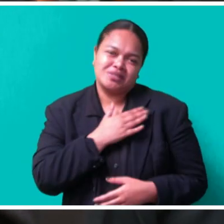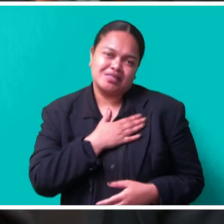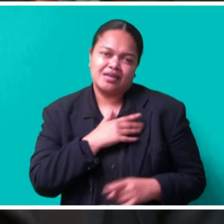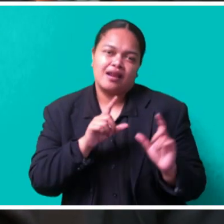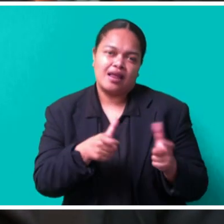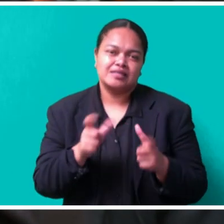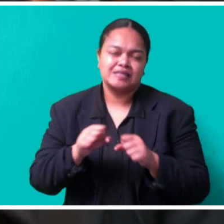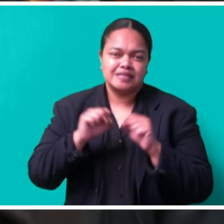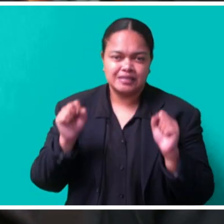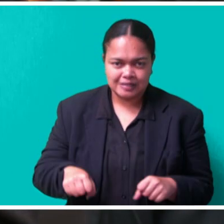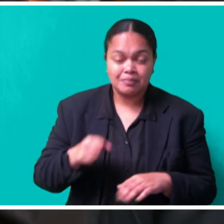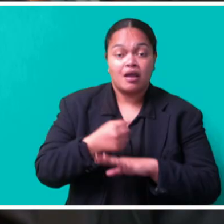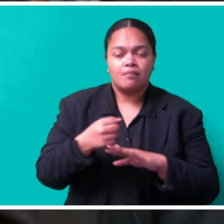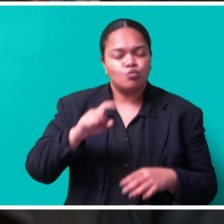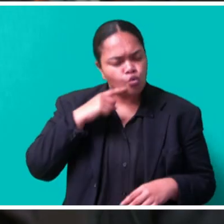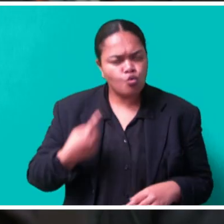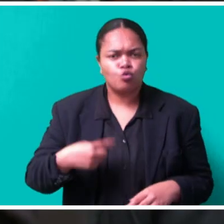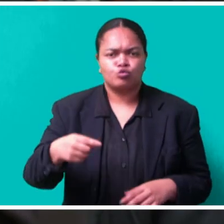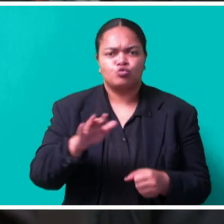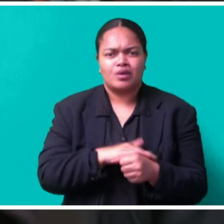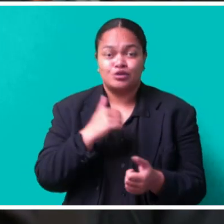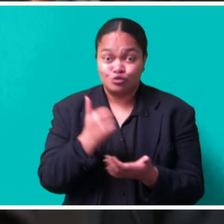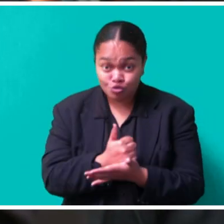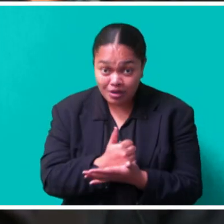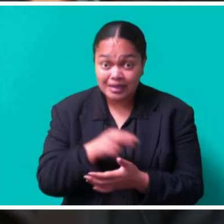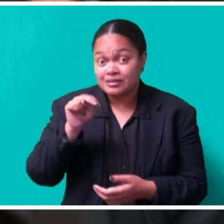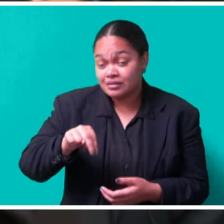system, and government will continue to ensure that the needs